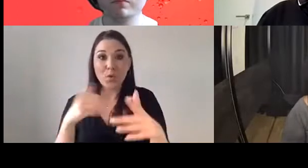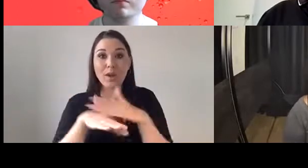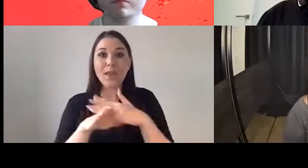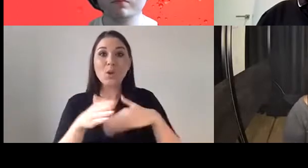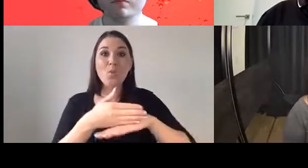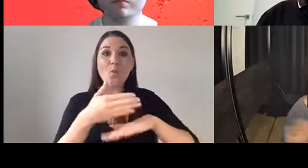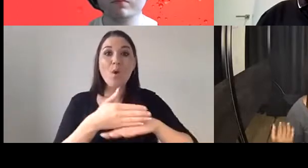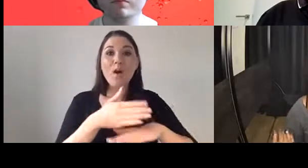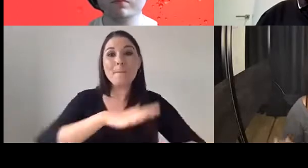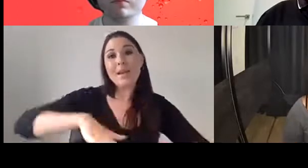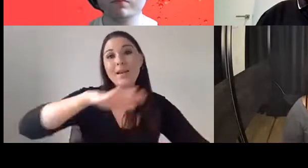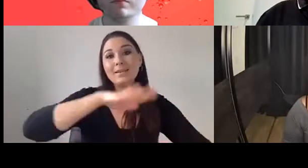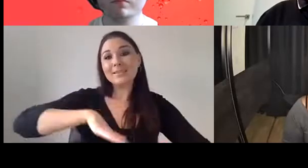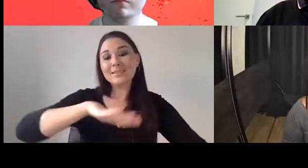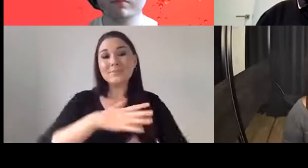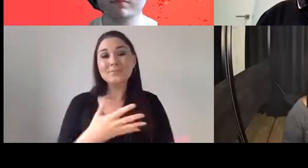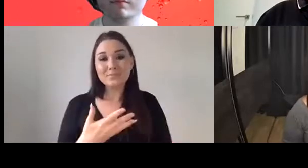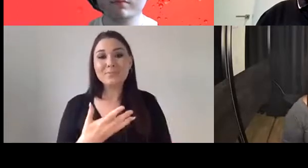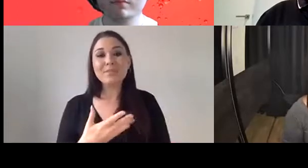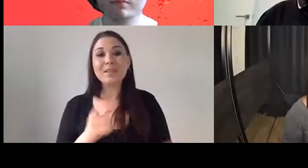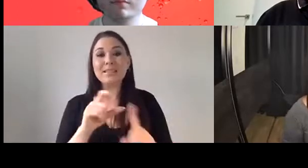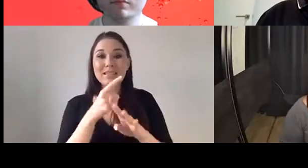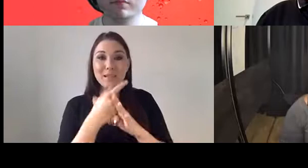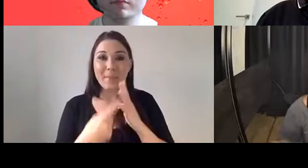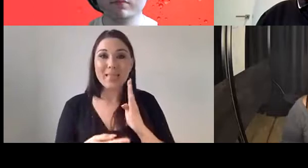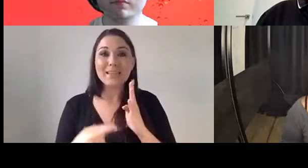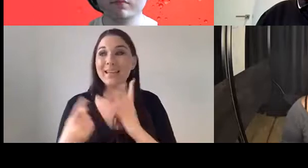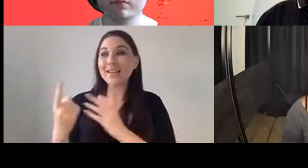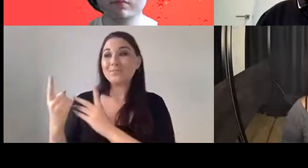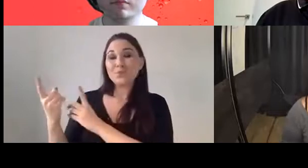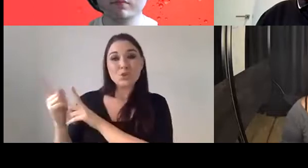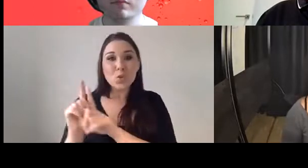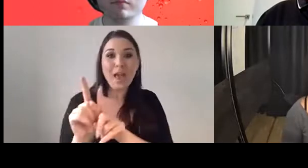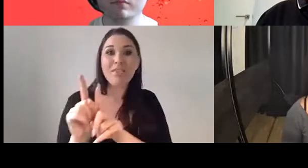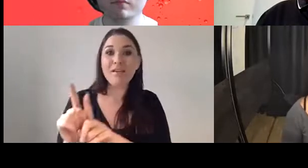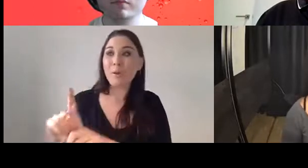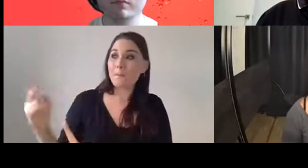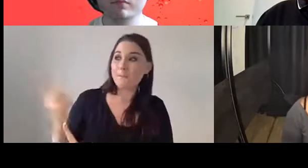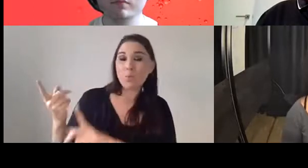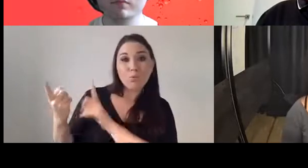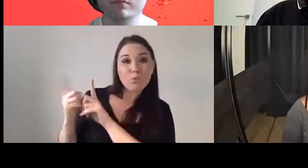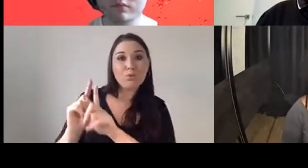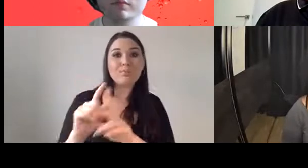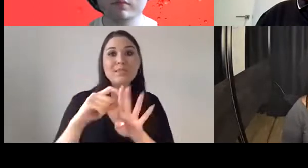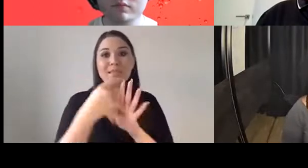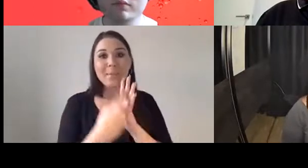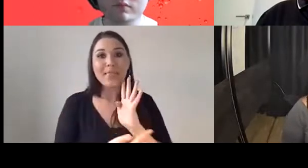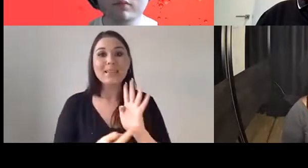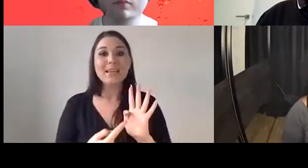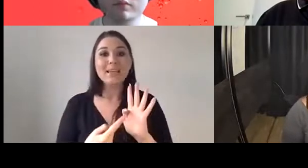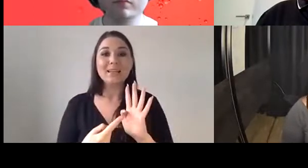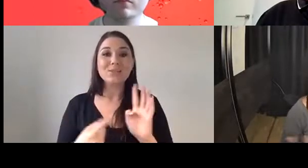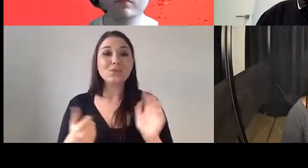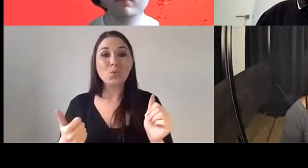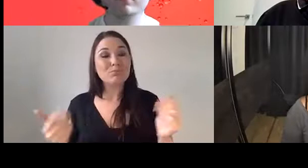that it removes suddenly the disability or the advantage that it gave to other of your employees. So